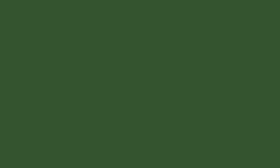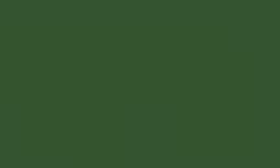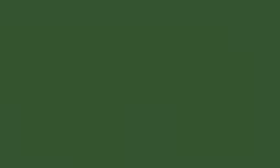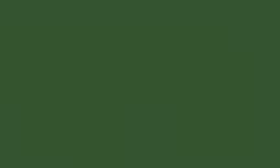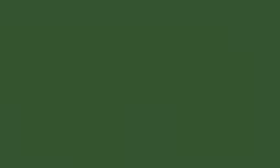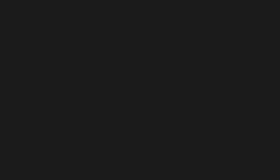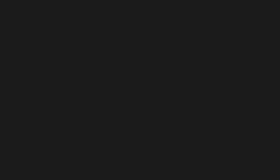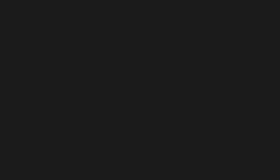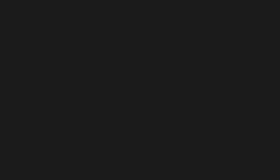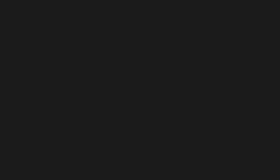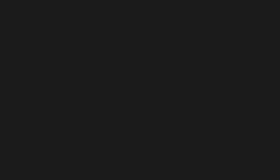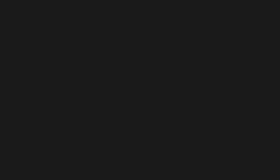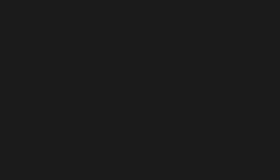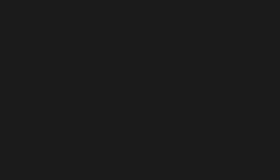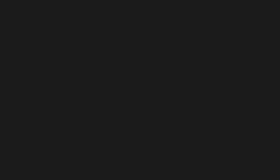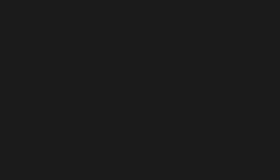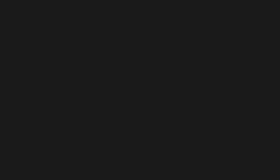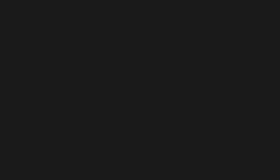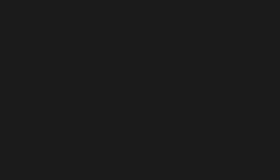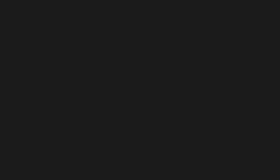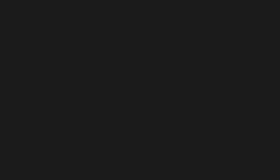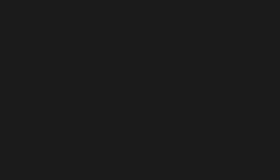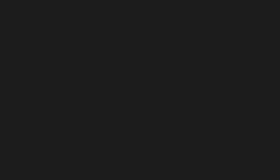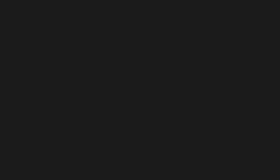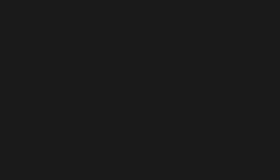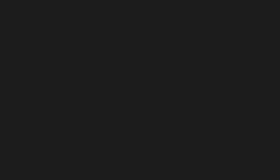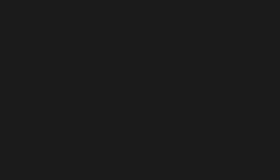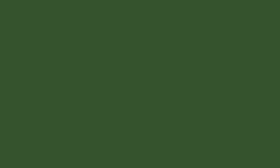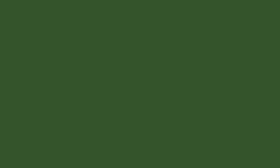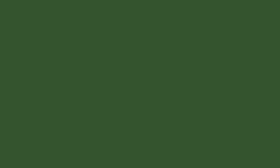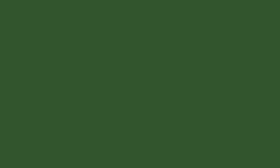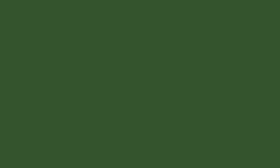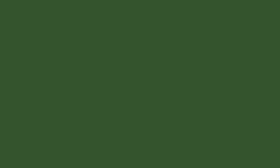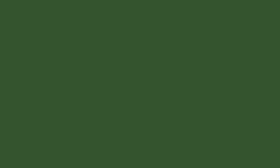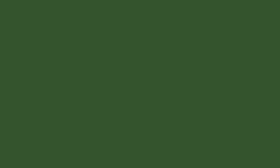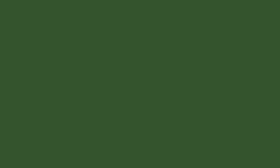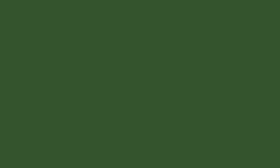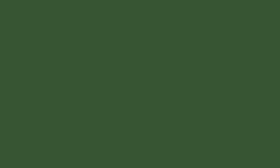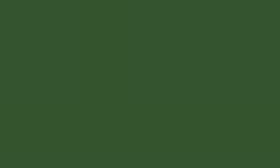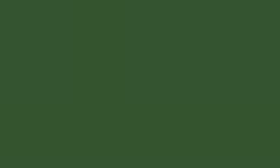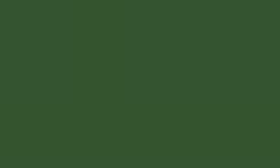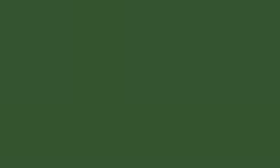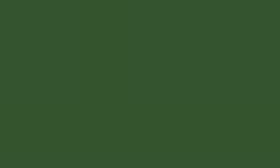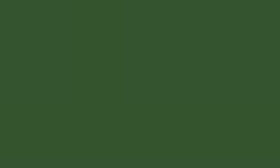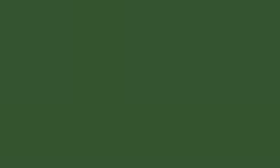that? Sounds good. I'm ready. I think we're good. Okay.